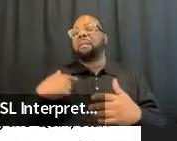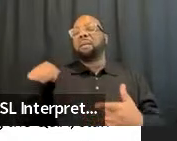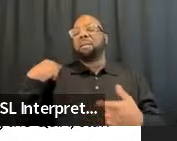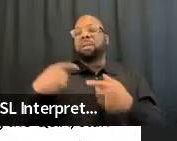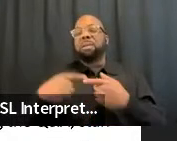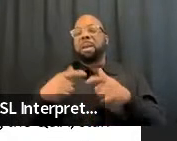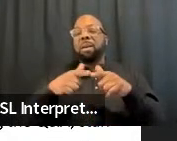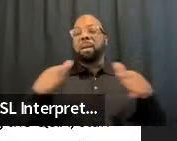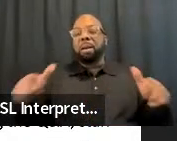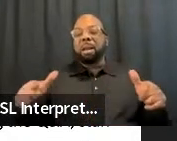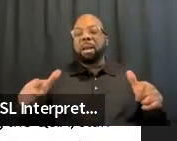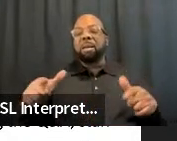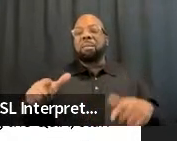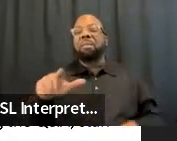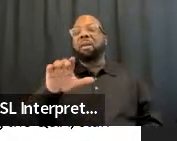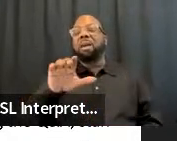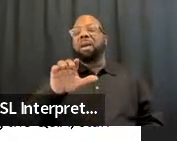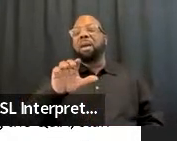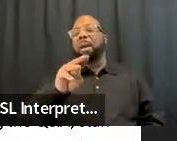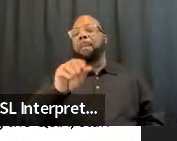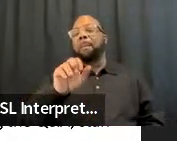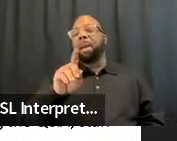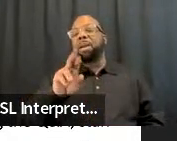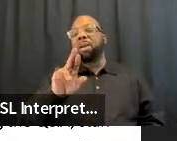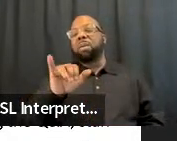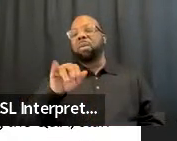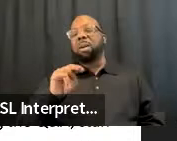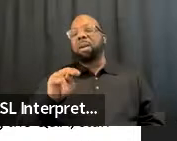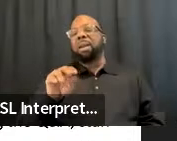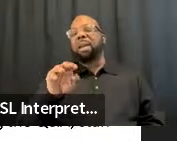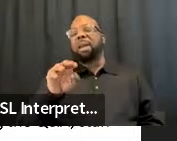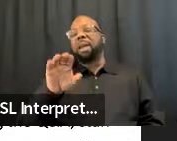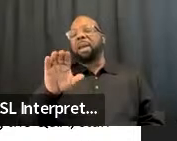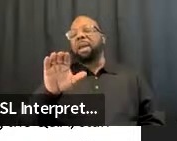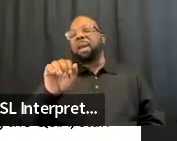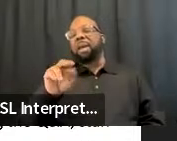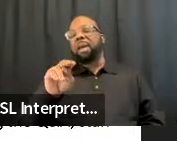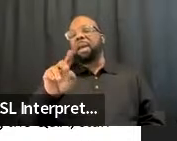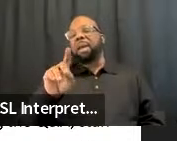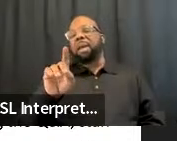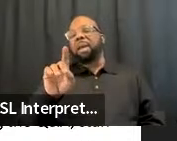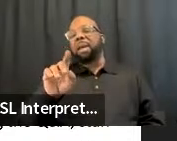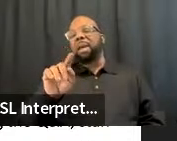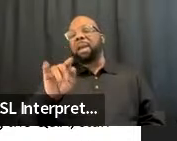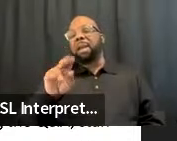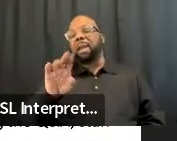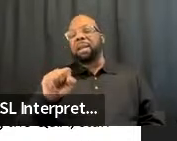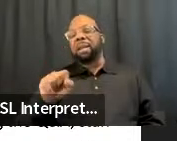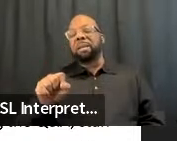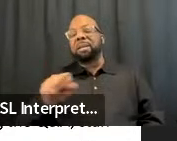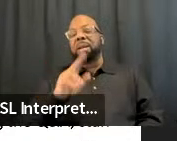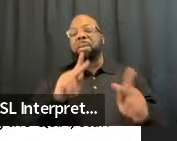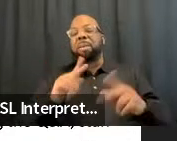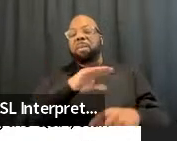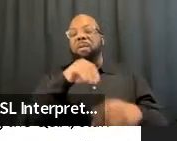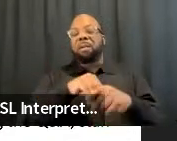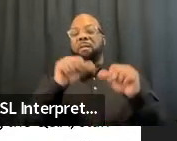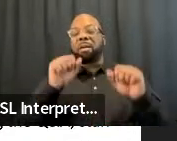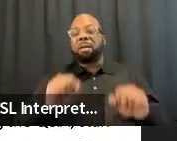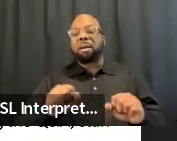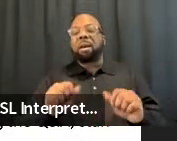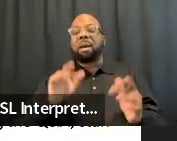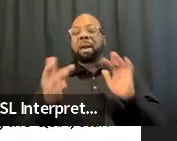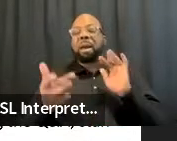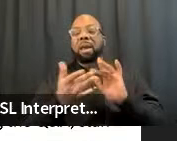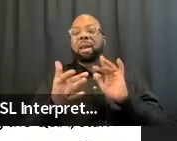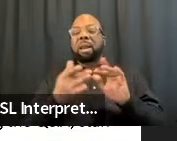Cantonese speakers as needed. Spanish, Mandarin, or Cantonese speaker participants may also contact us for